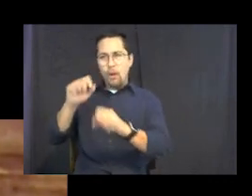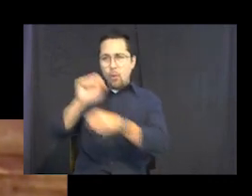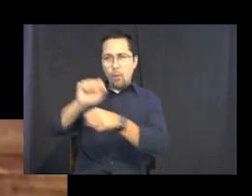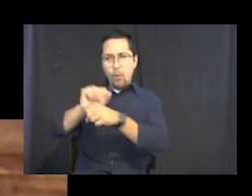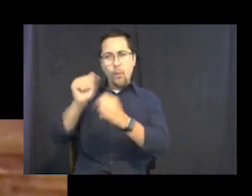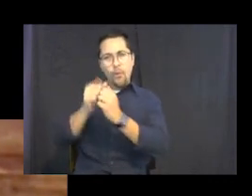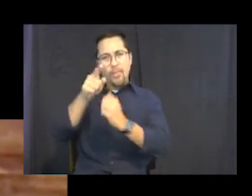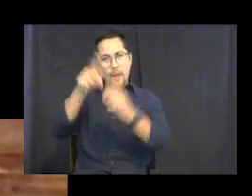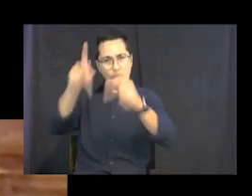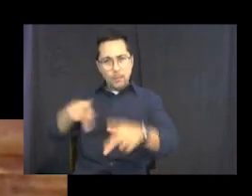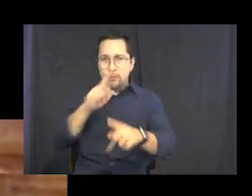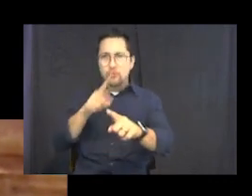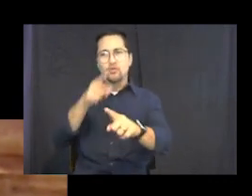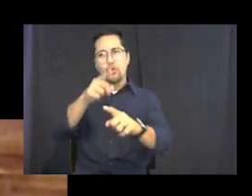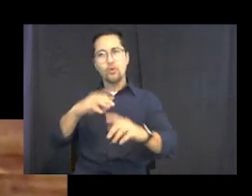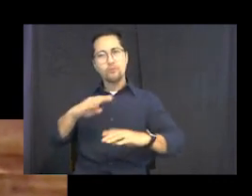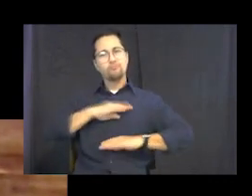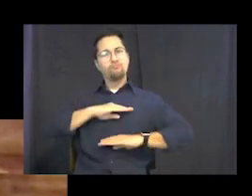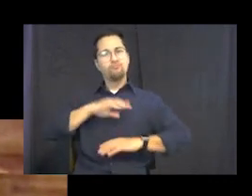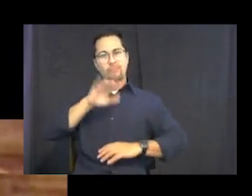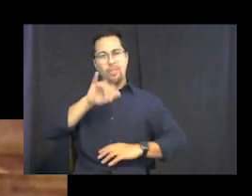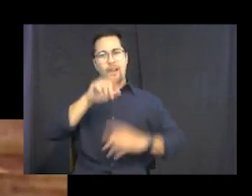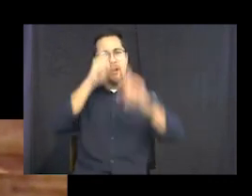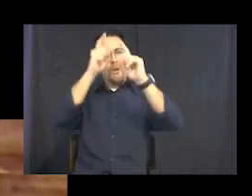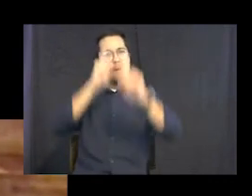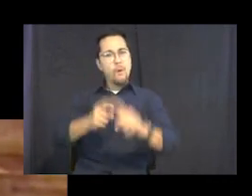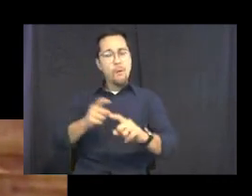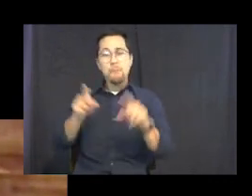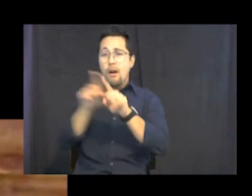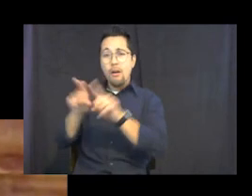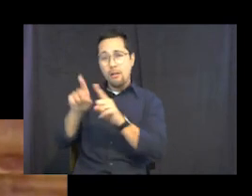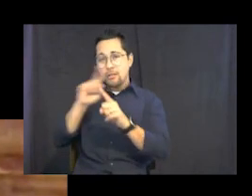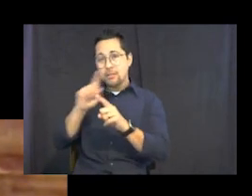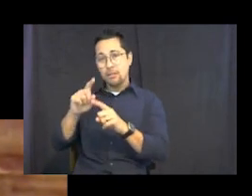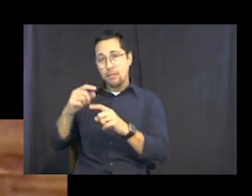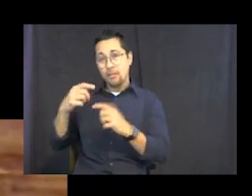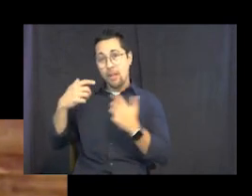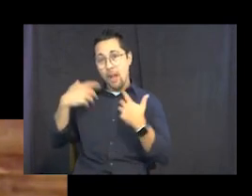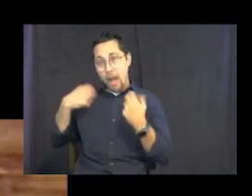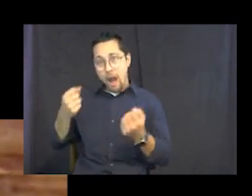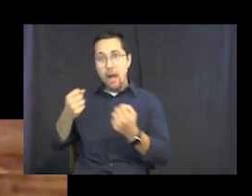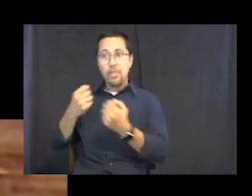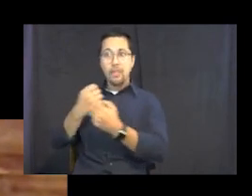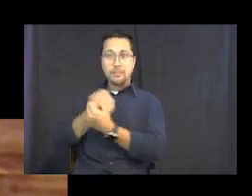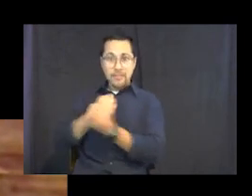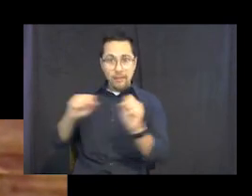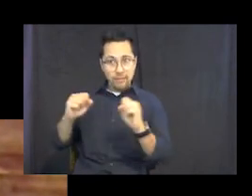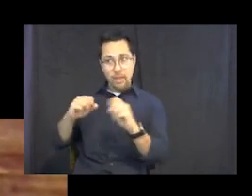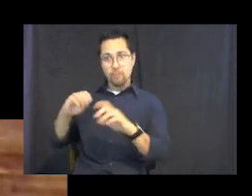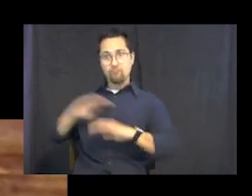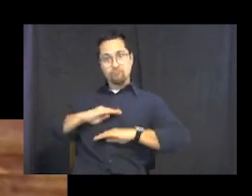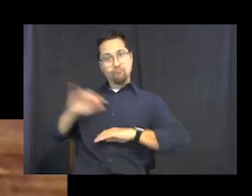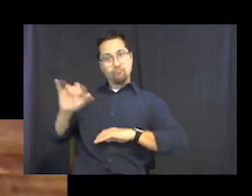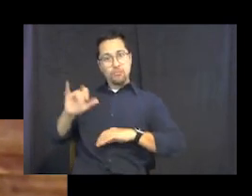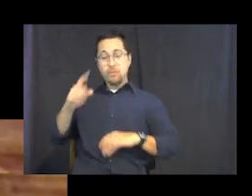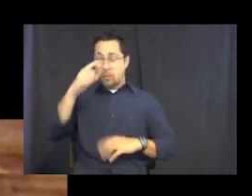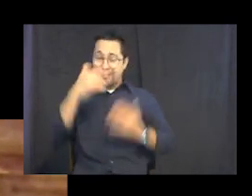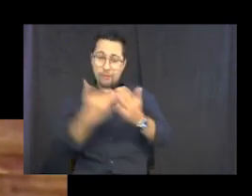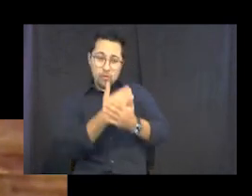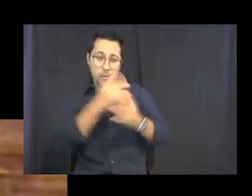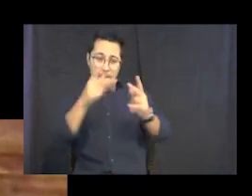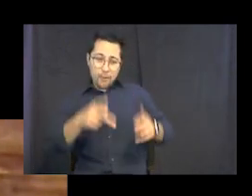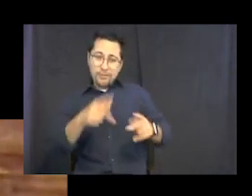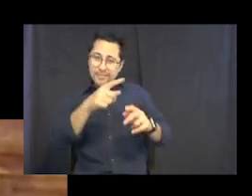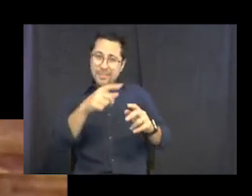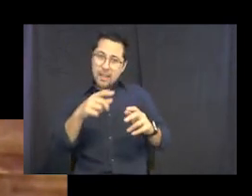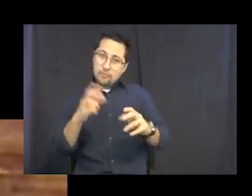individual to make sure that they're meeting those goals, and making sure their health and safety needs are met as well. So I would say, as a new support coordinator that's